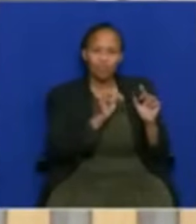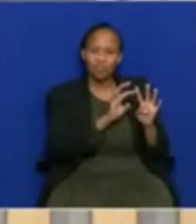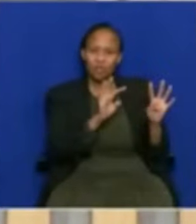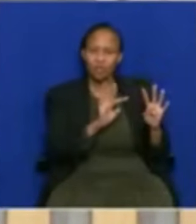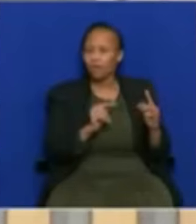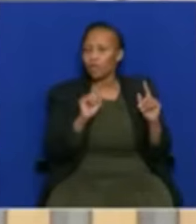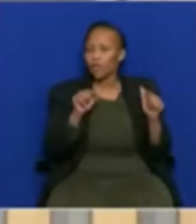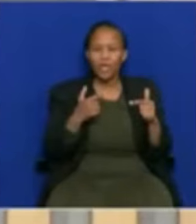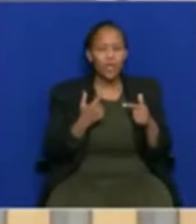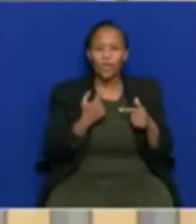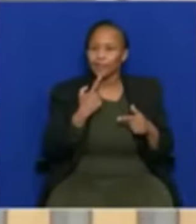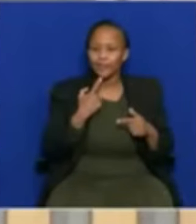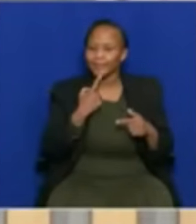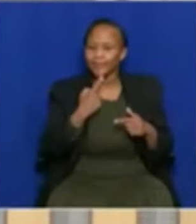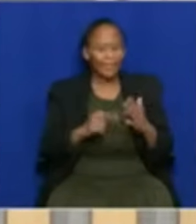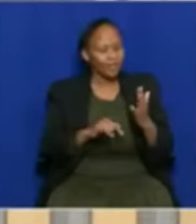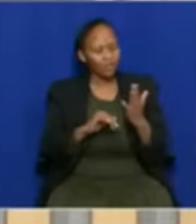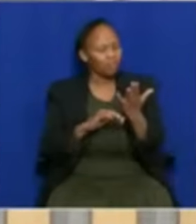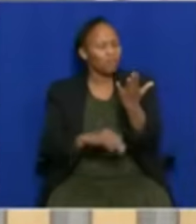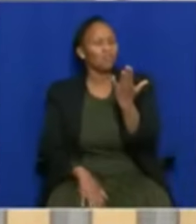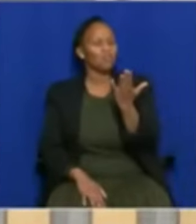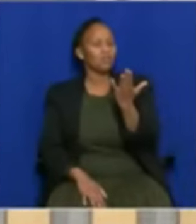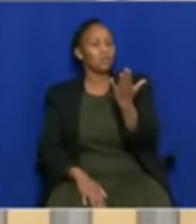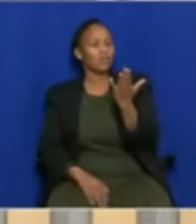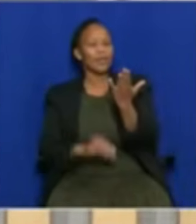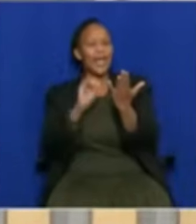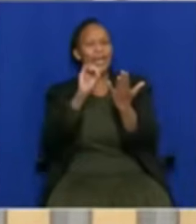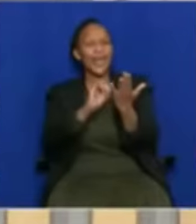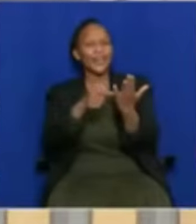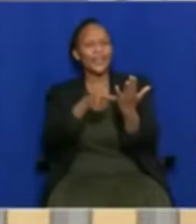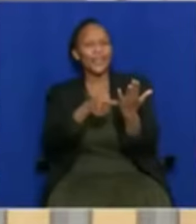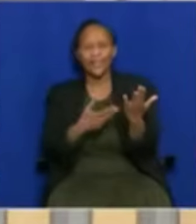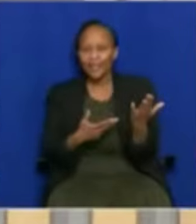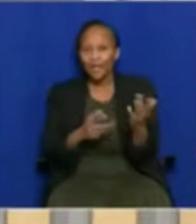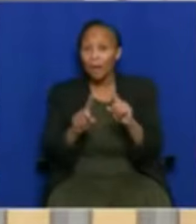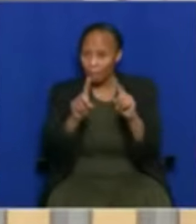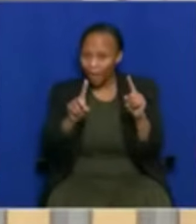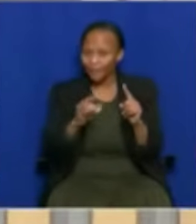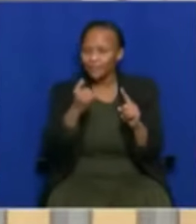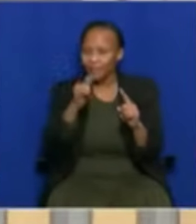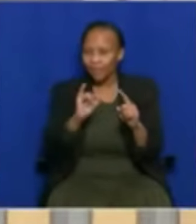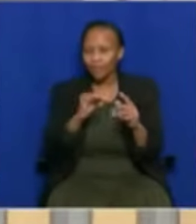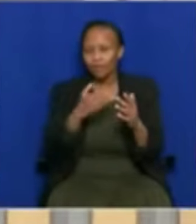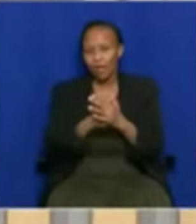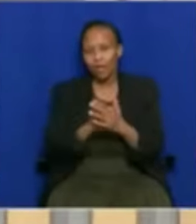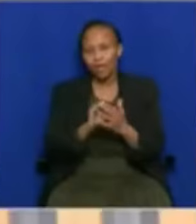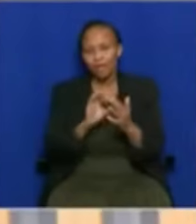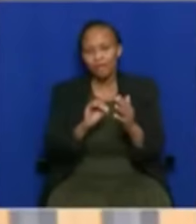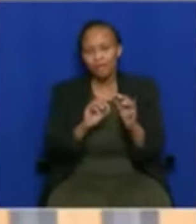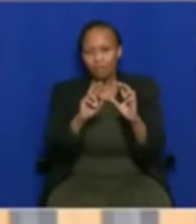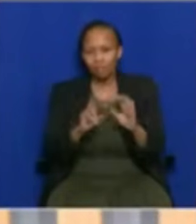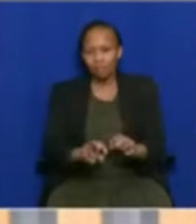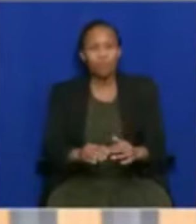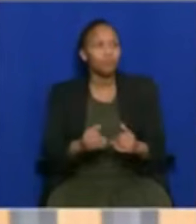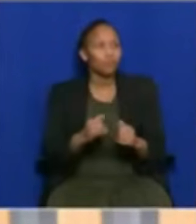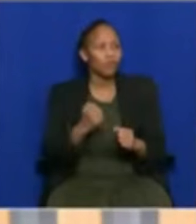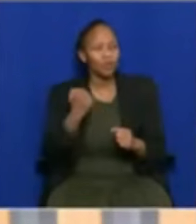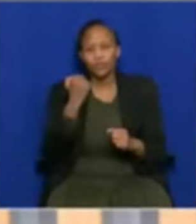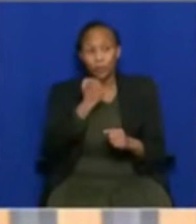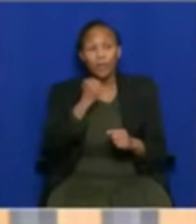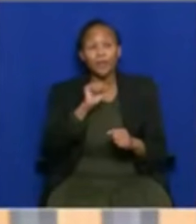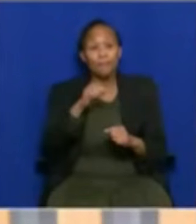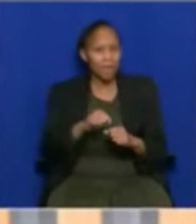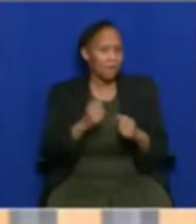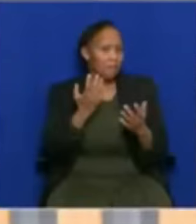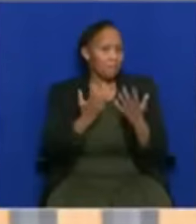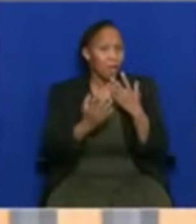you have a lead on what to look for. Sorry, I thought, and maybe I misunderstood, I thought you